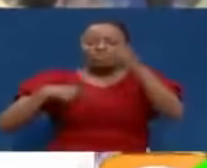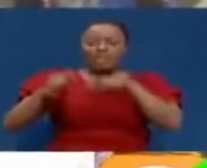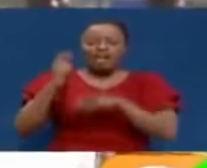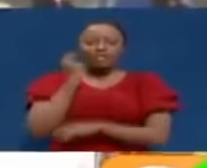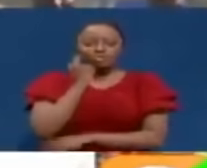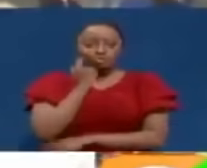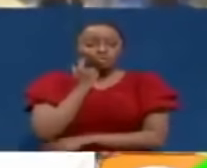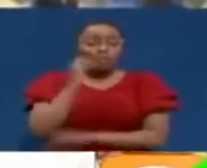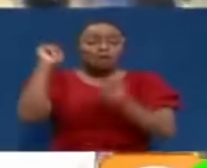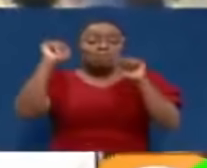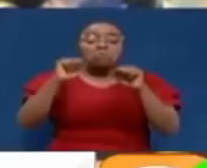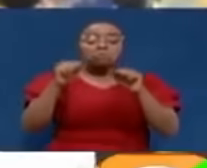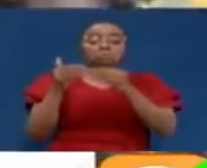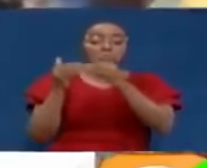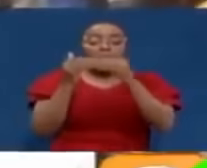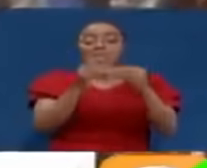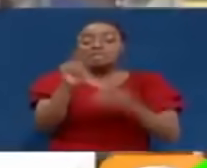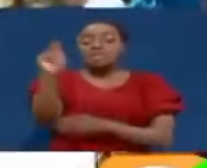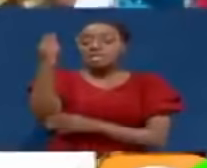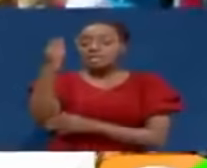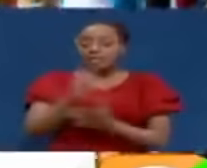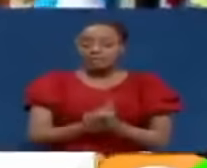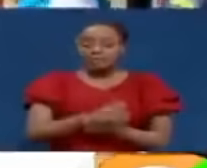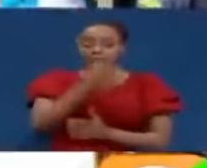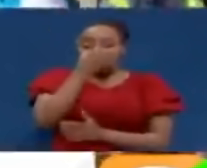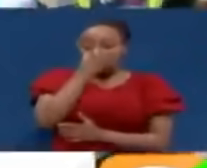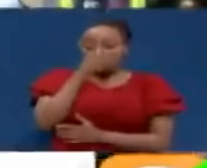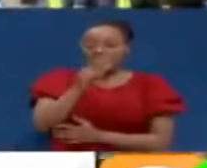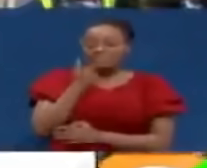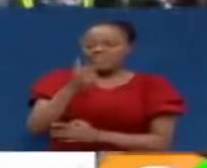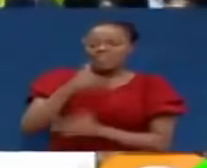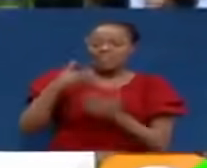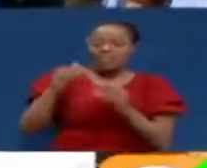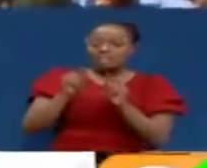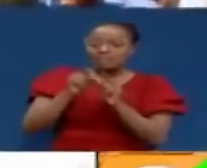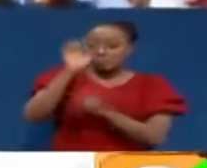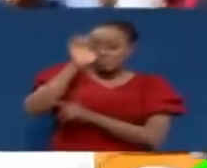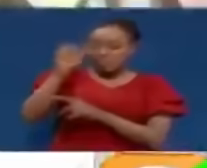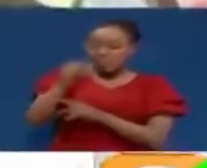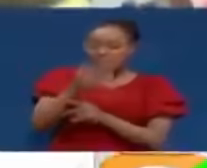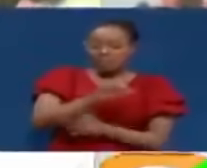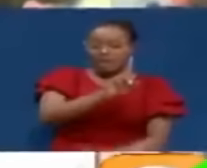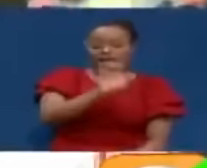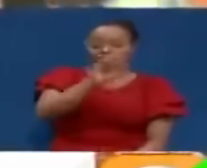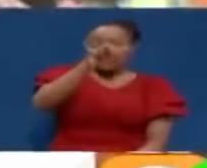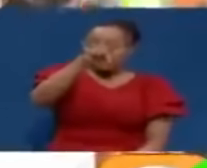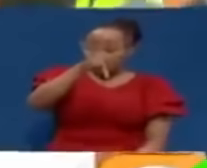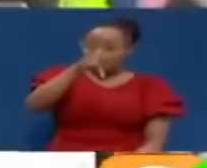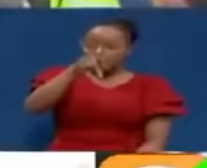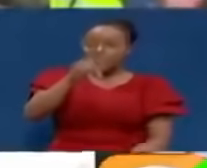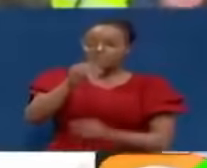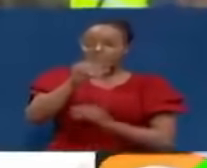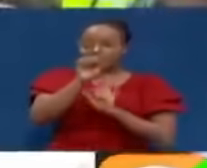kiosk, anaweza kuongoza taifa la Kenya. Ruto telling off what has been termed as deep state and this